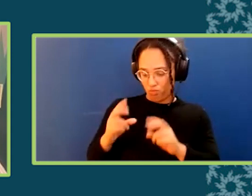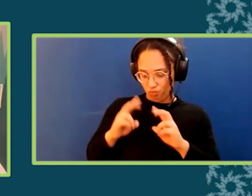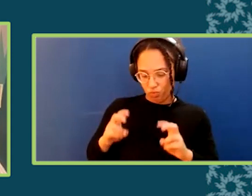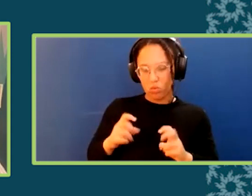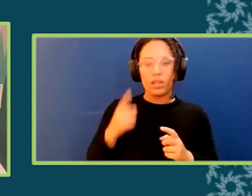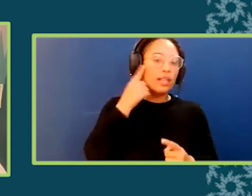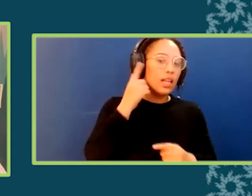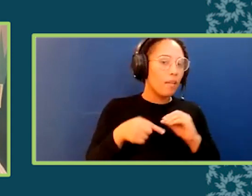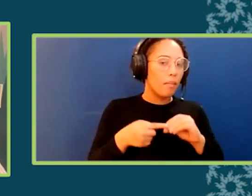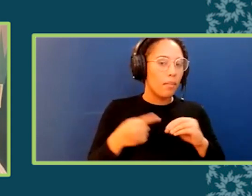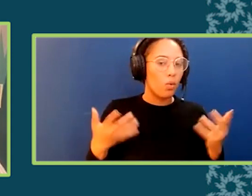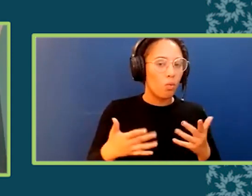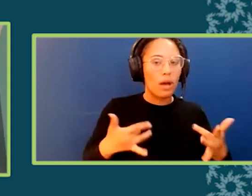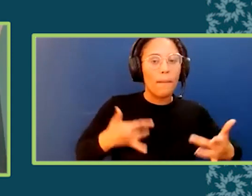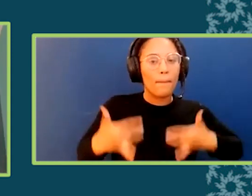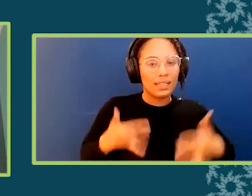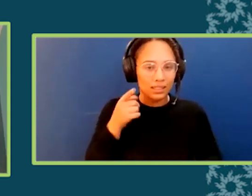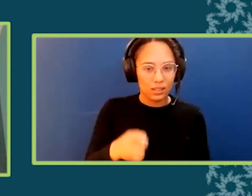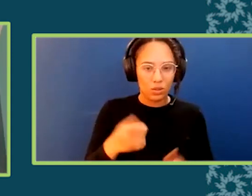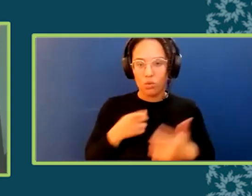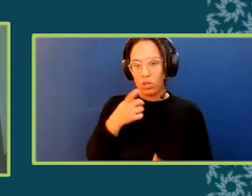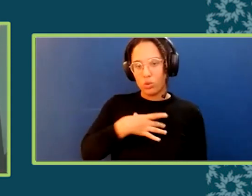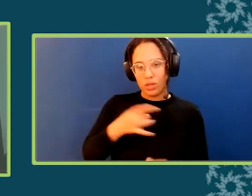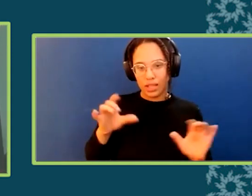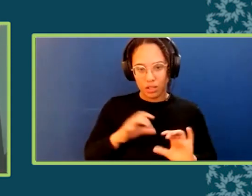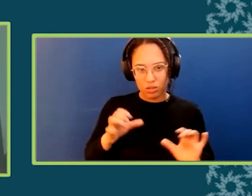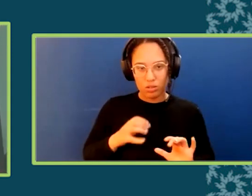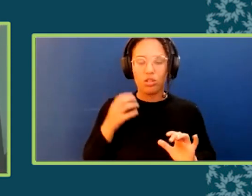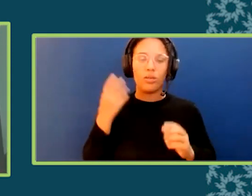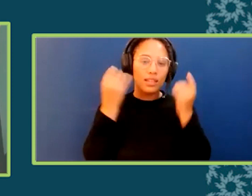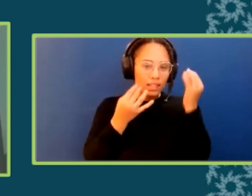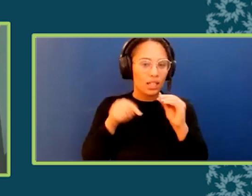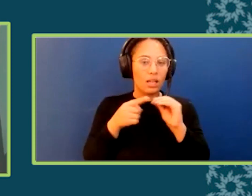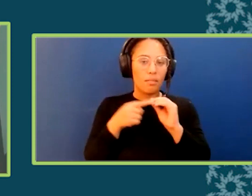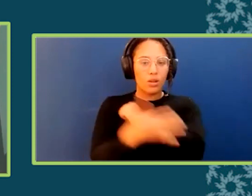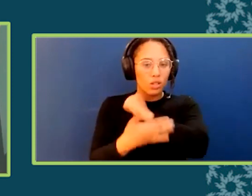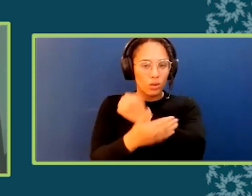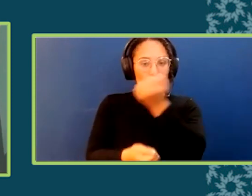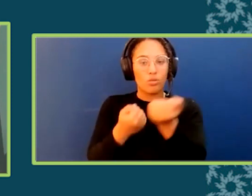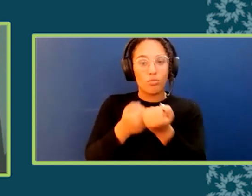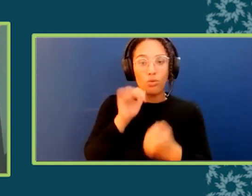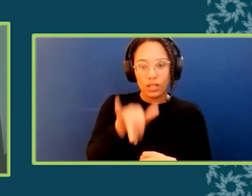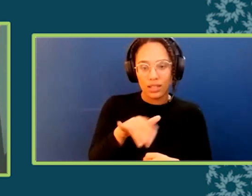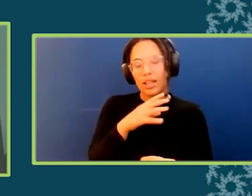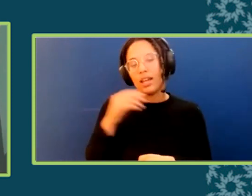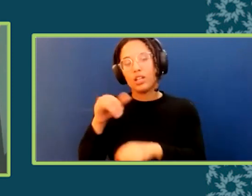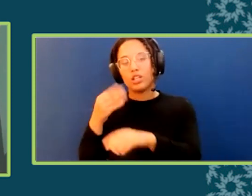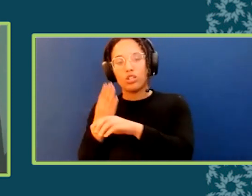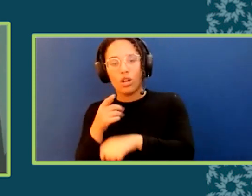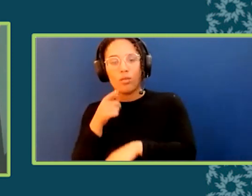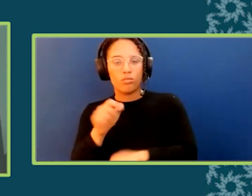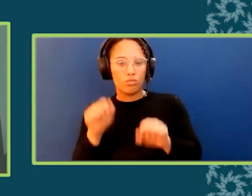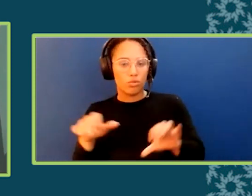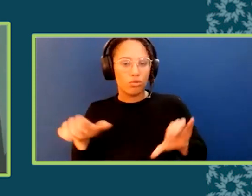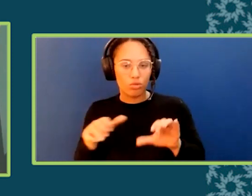a search for companies that support that out there and jobs that support that, or jobs that you can do with the